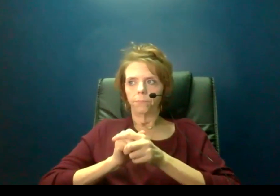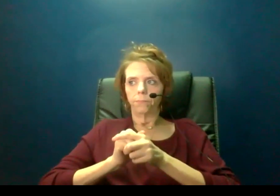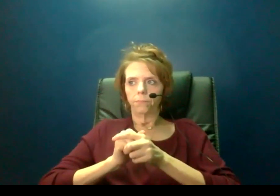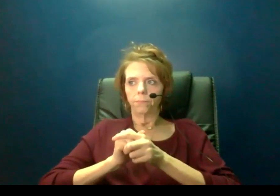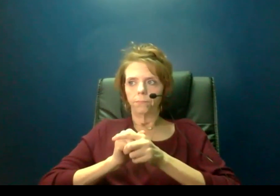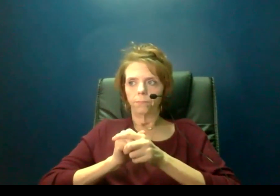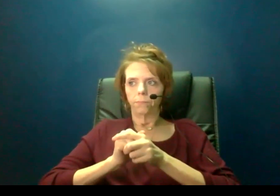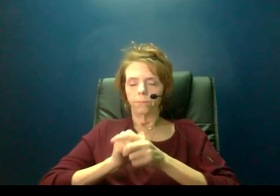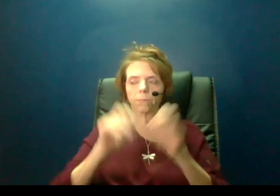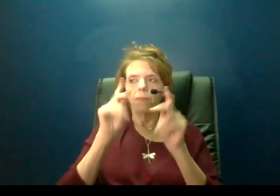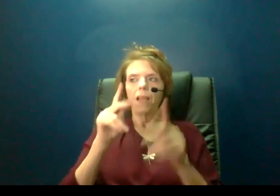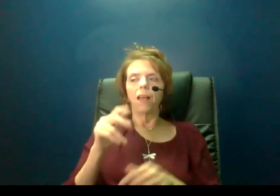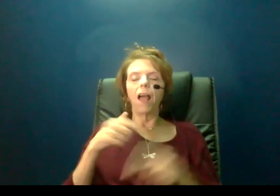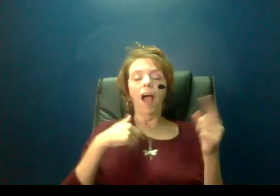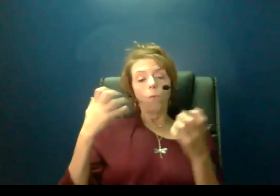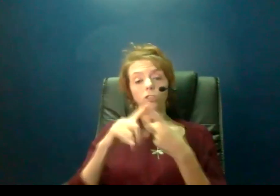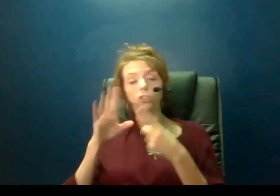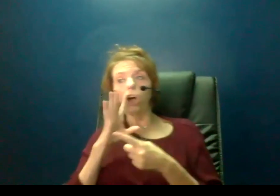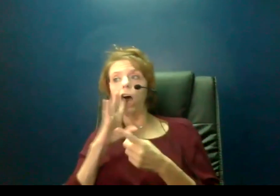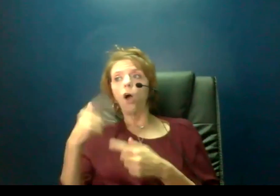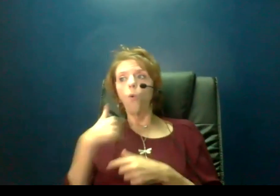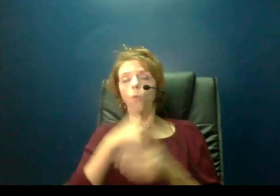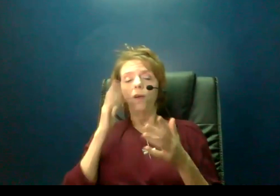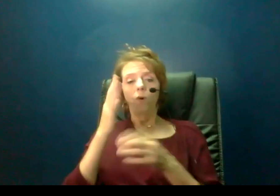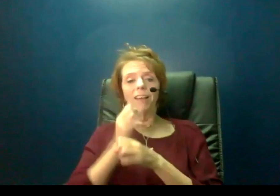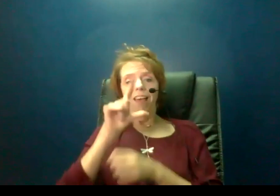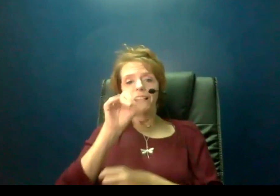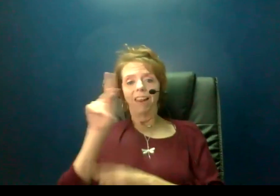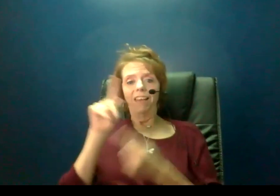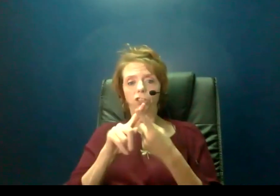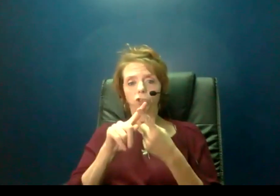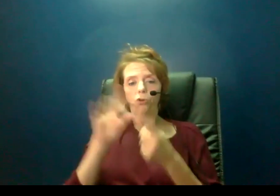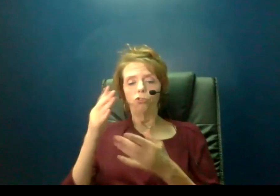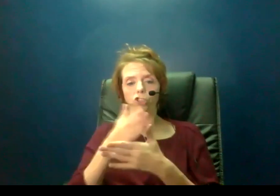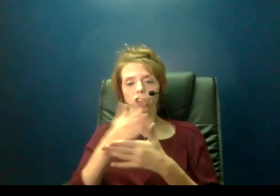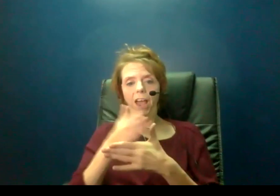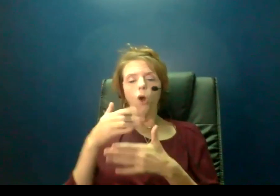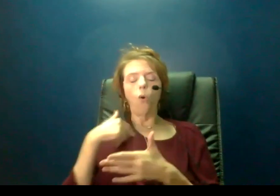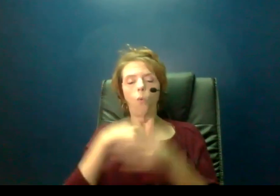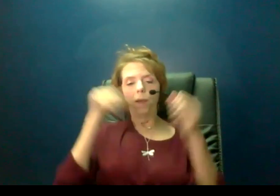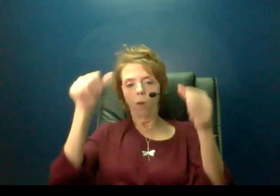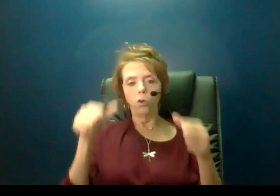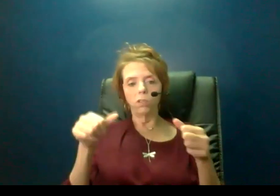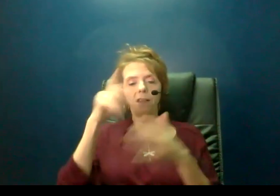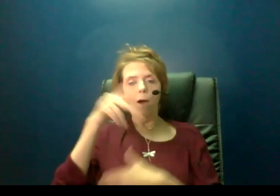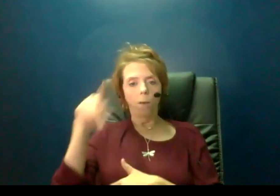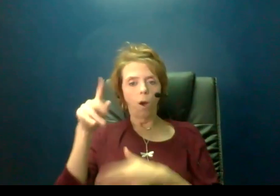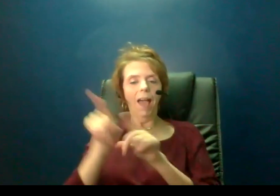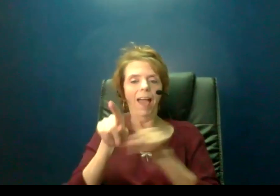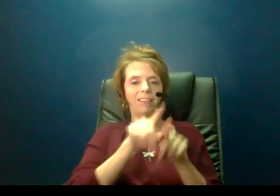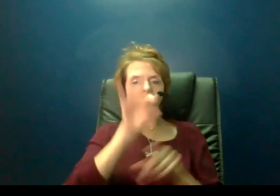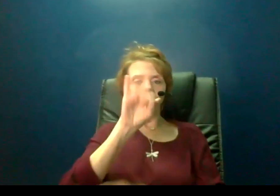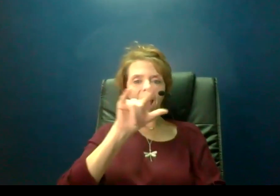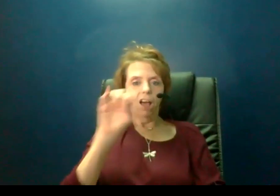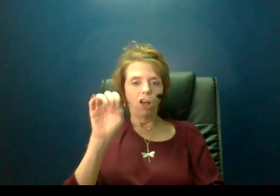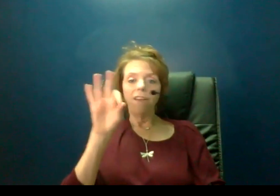I just want to jump in. We're going to get a link to share. We posted the PowerPoint as a file. That's